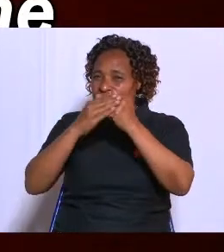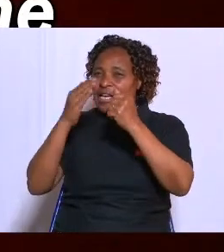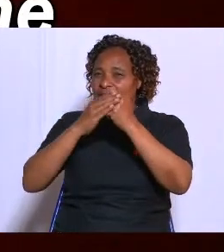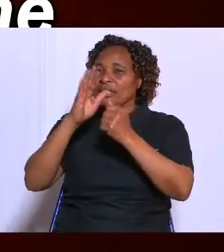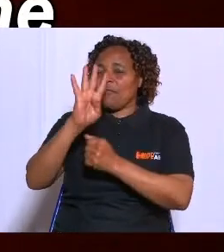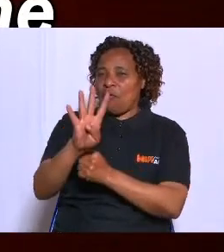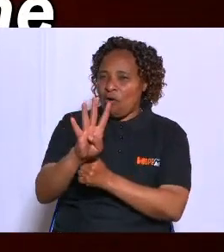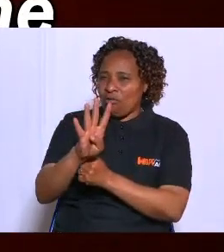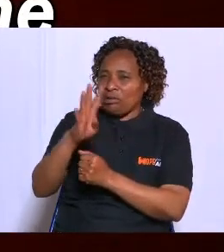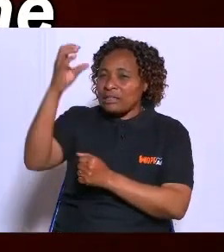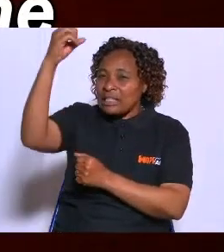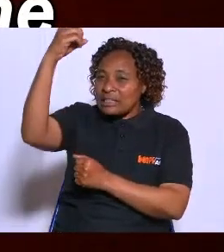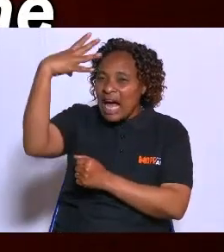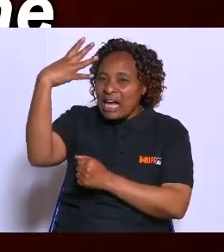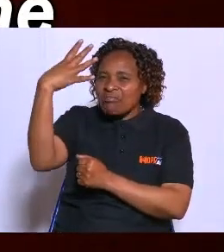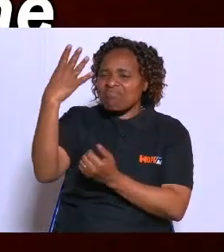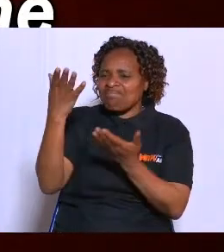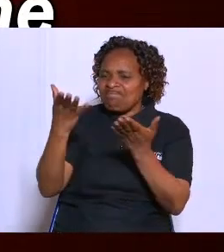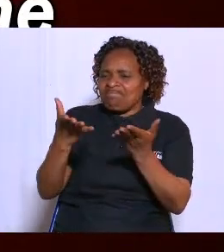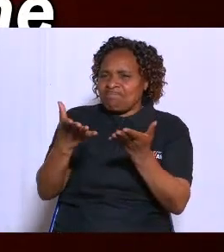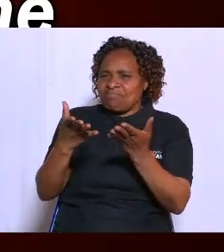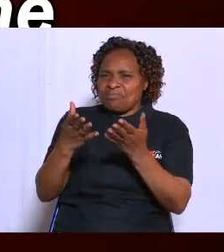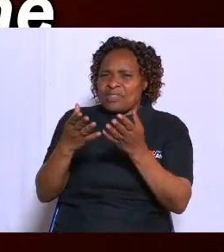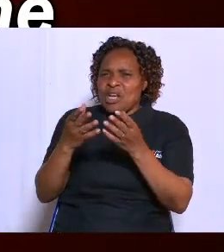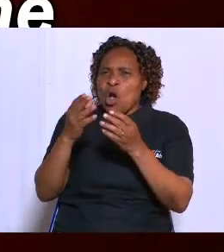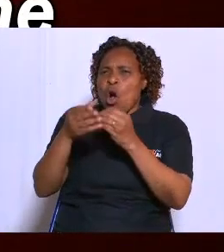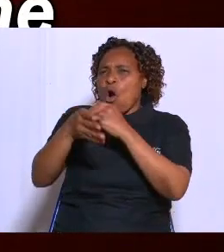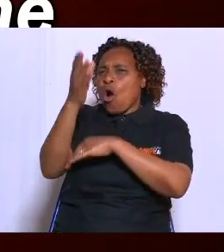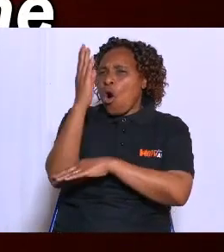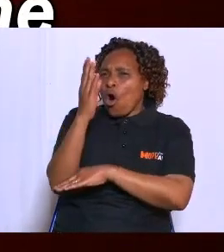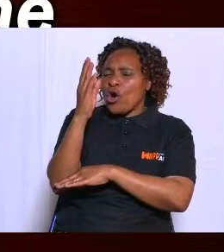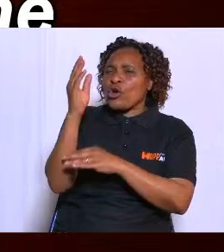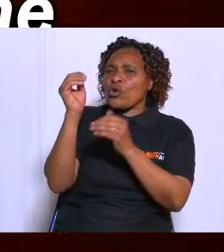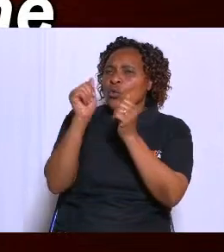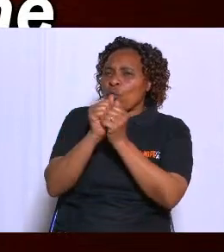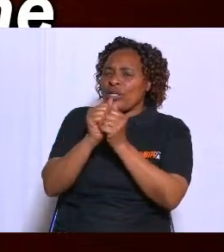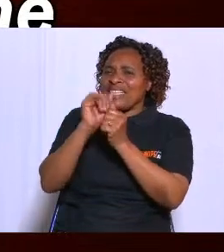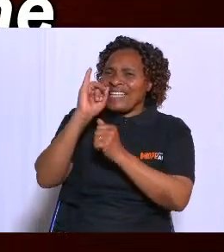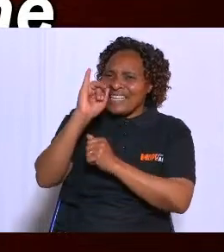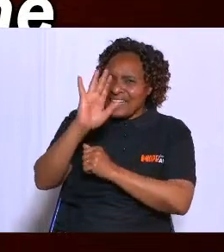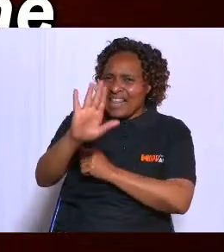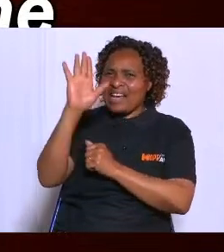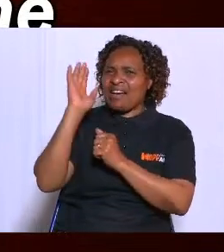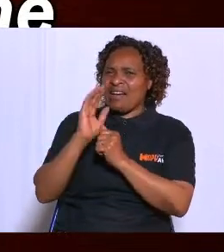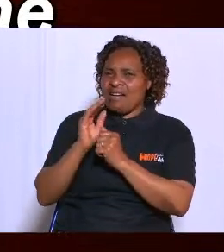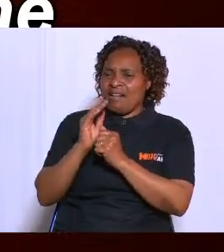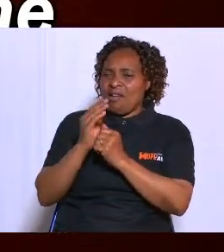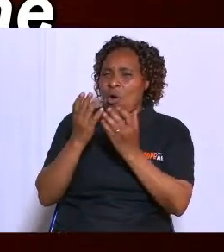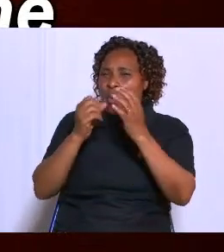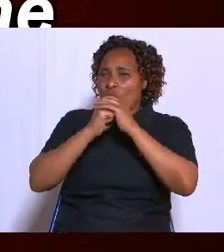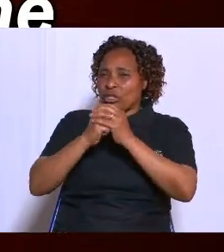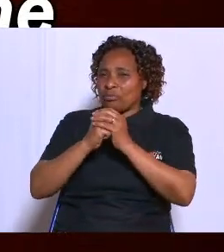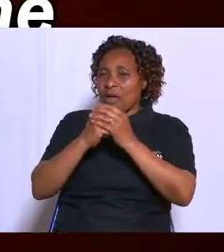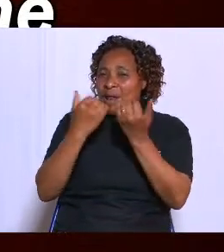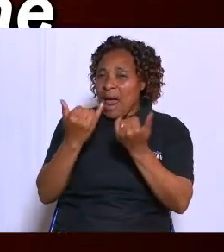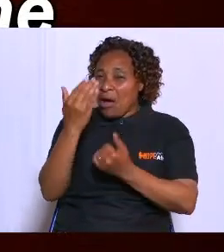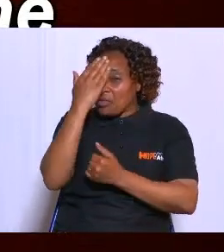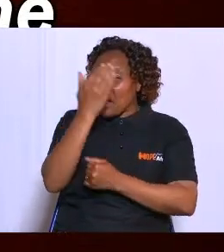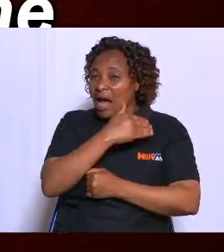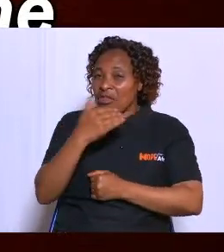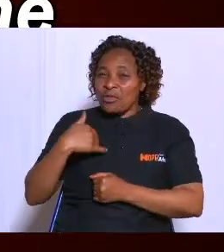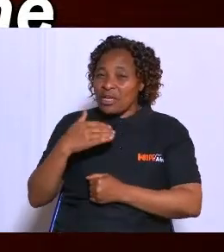son was a foremost god with hedonism there is our Catholic friends say